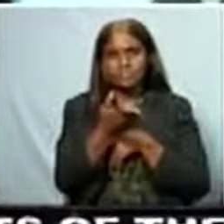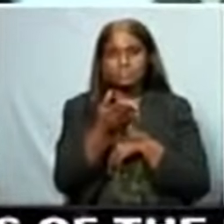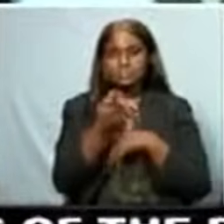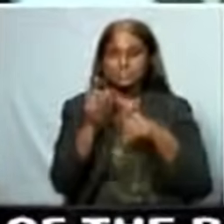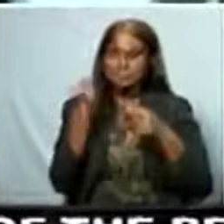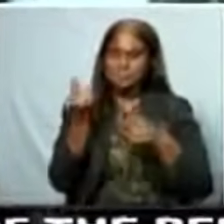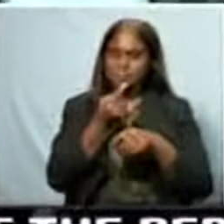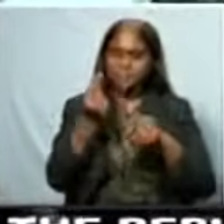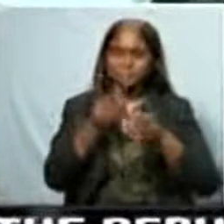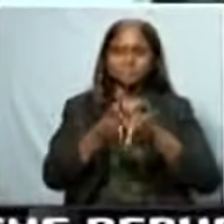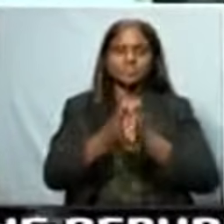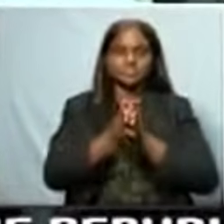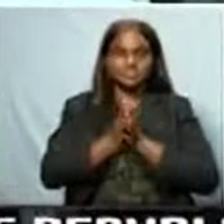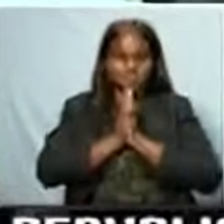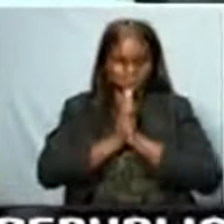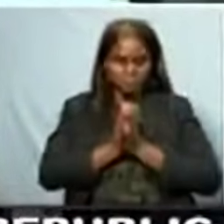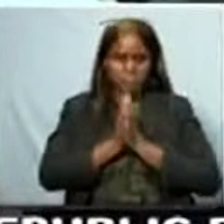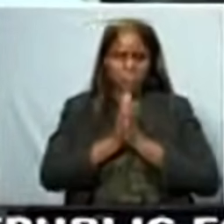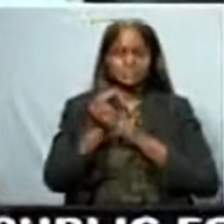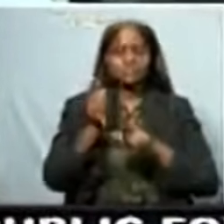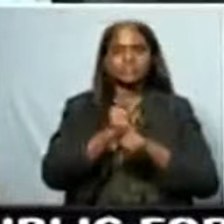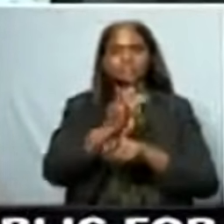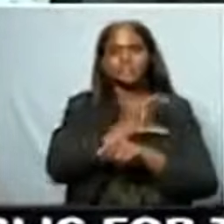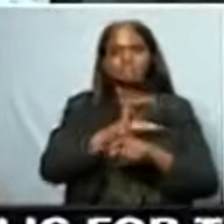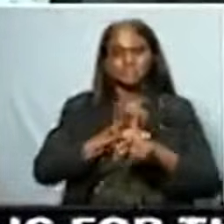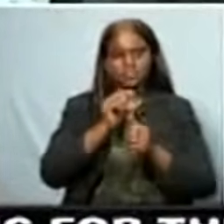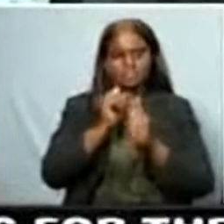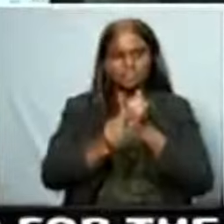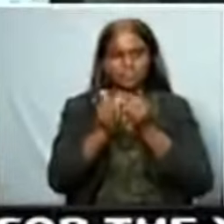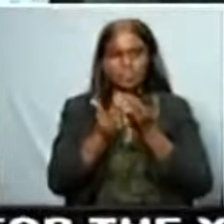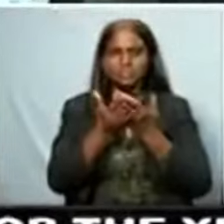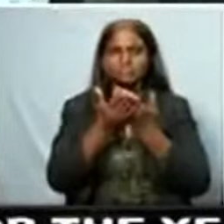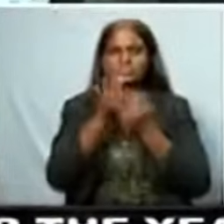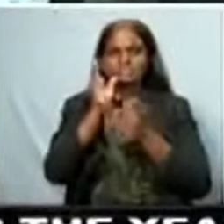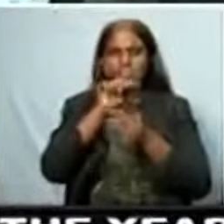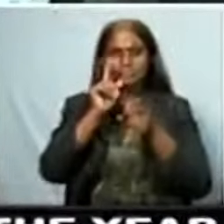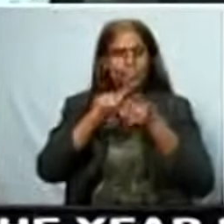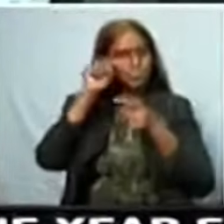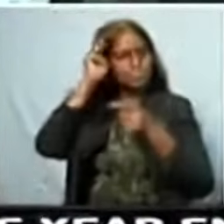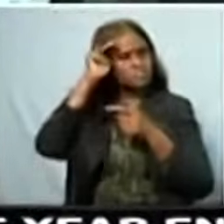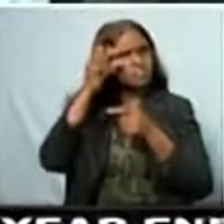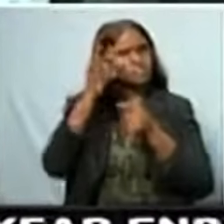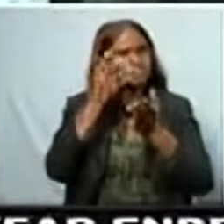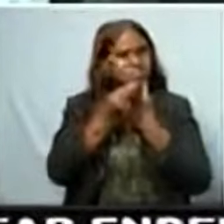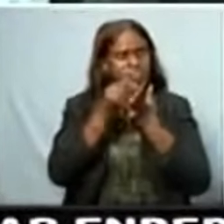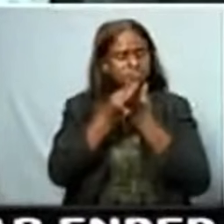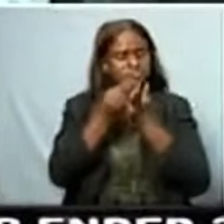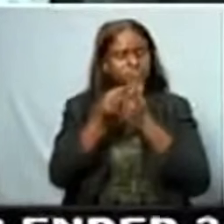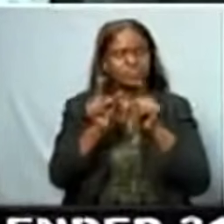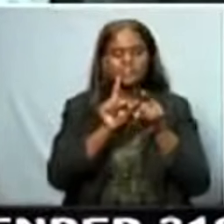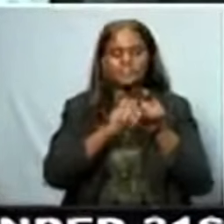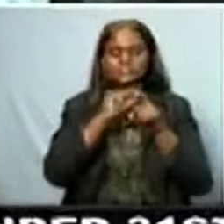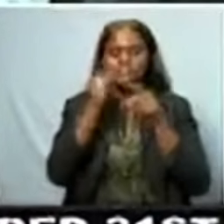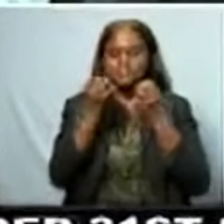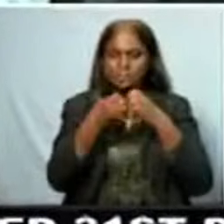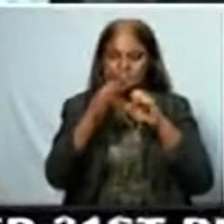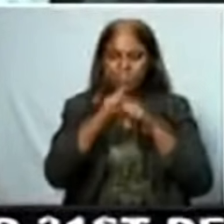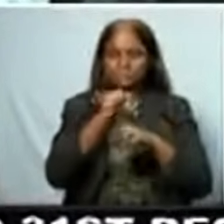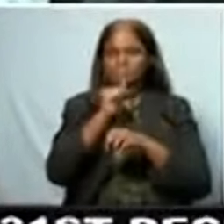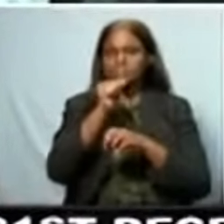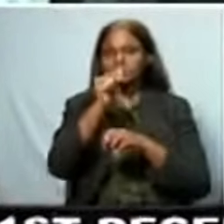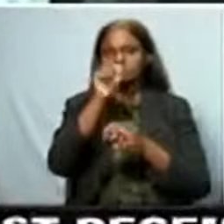claim from the contractor which was submitted to Ministry of Finance and is not even yet